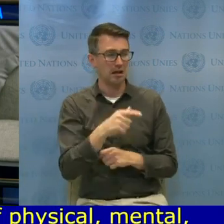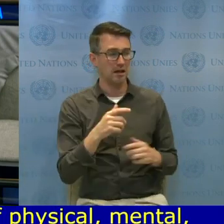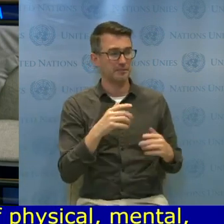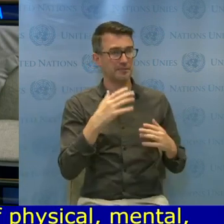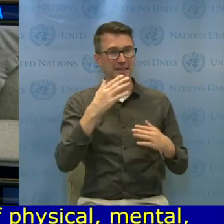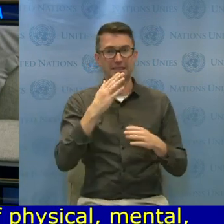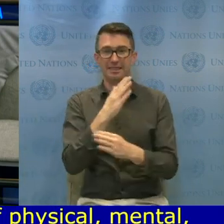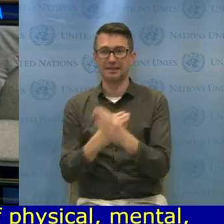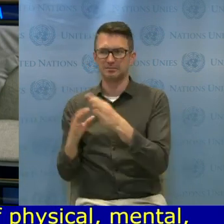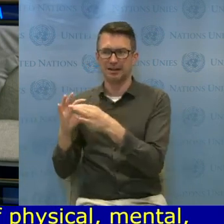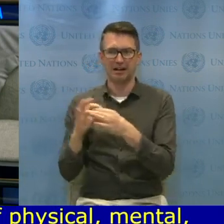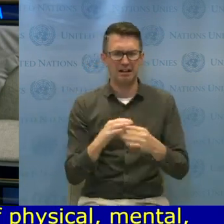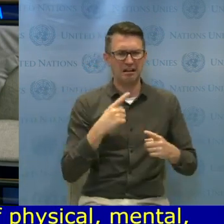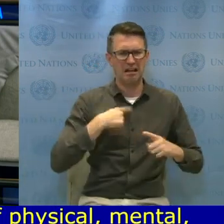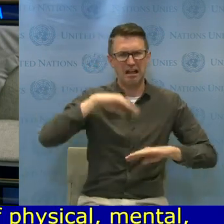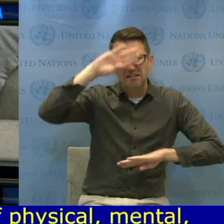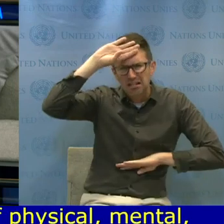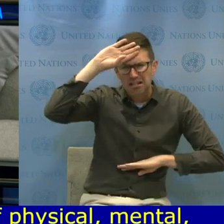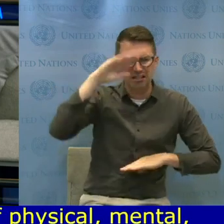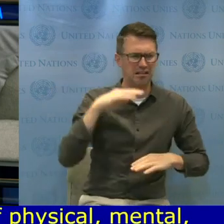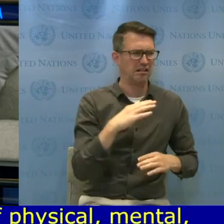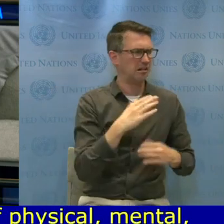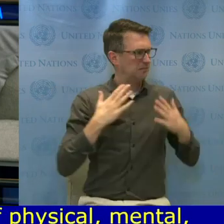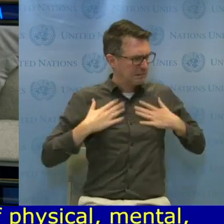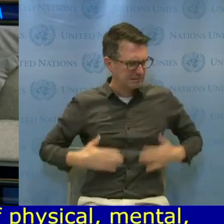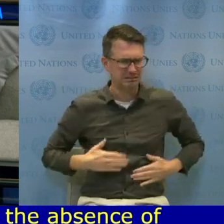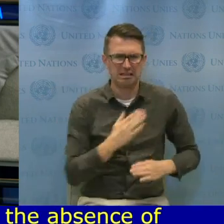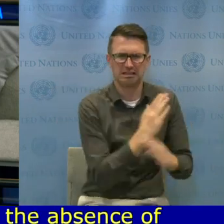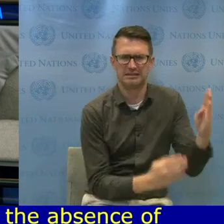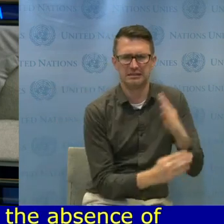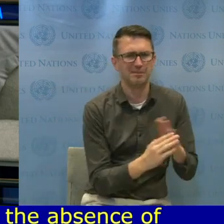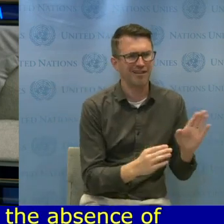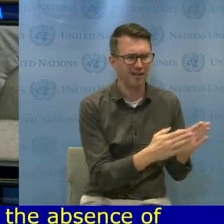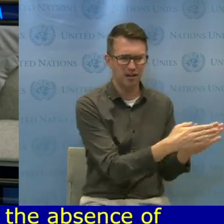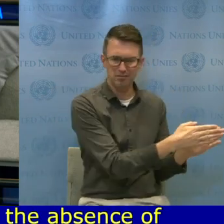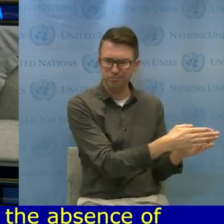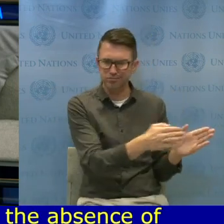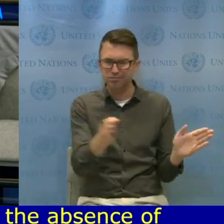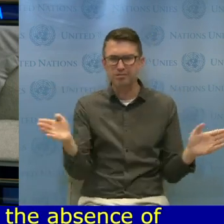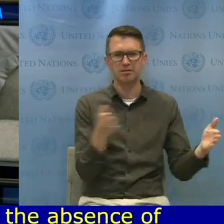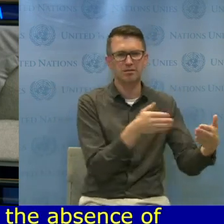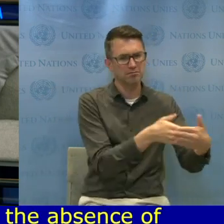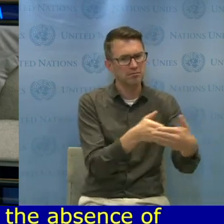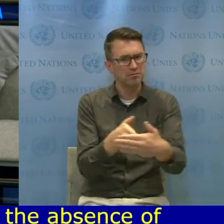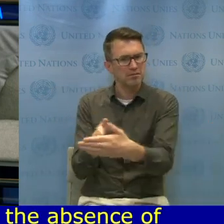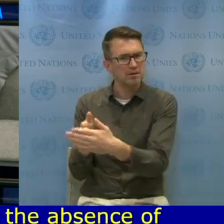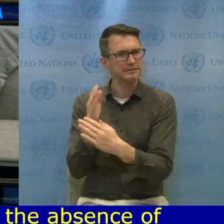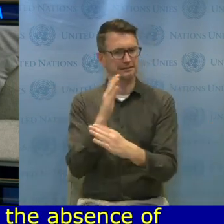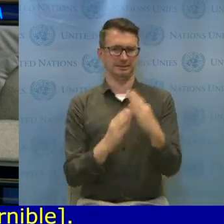We wish to ensure that it is possible for those with disabilities to enjoy the highest possible level of health